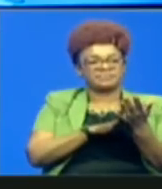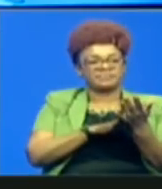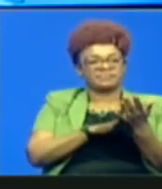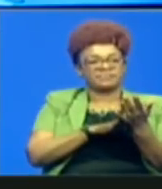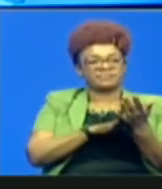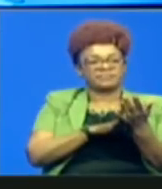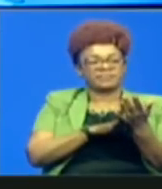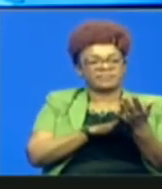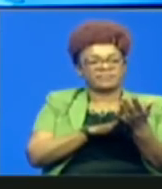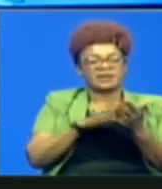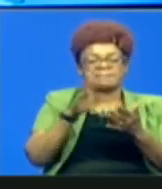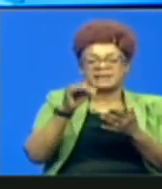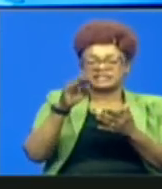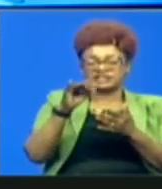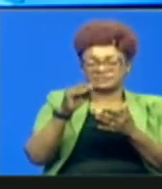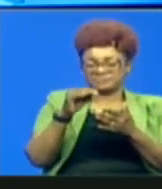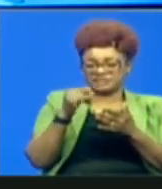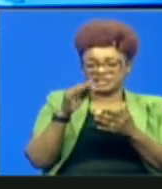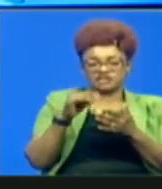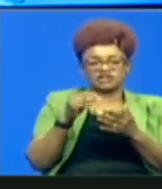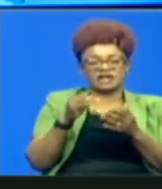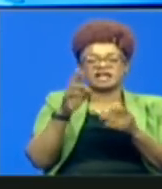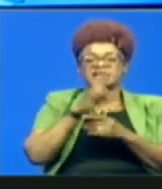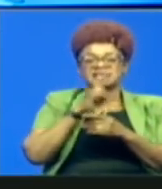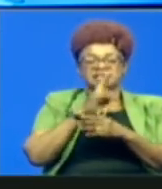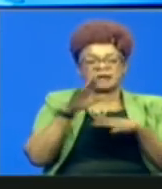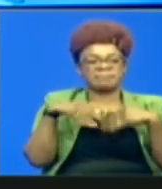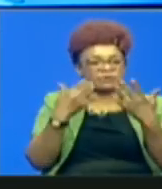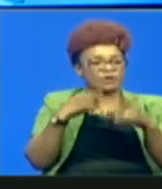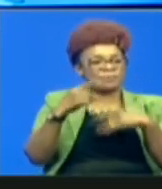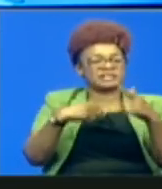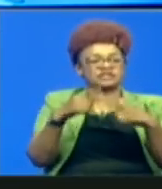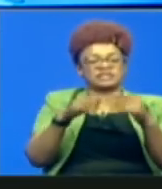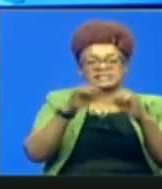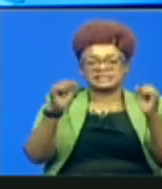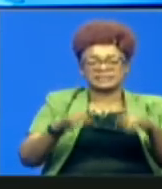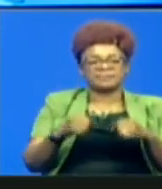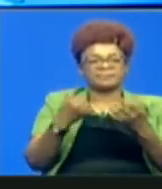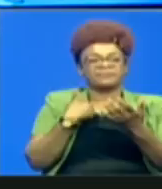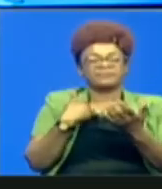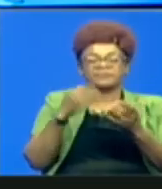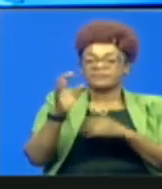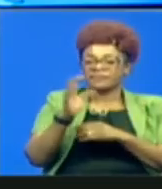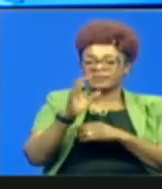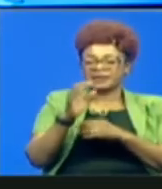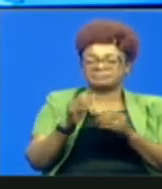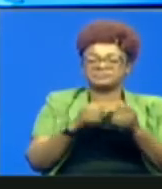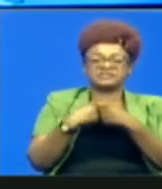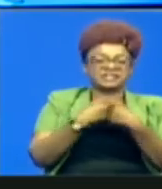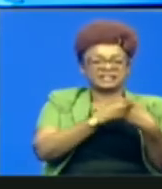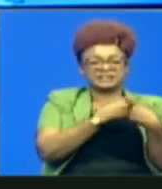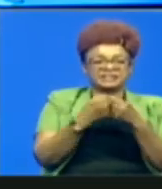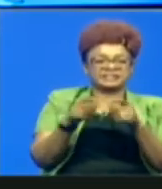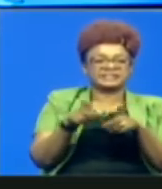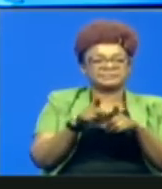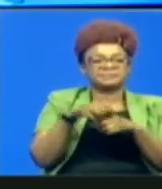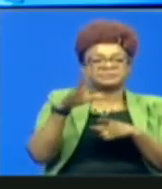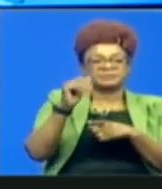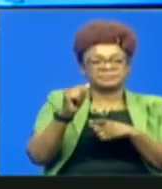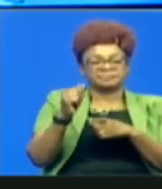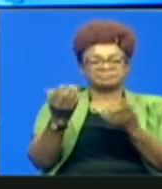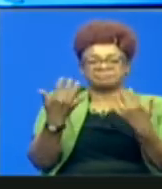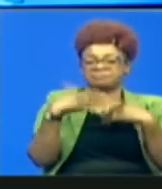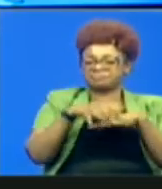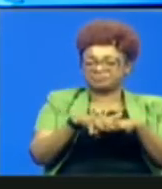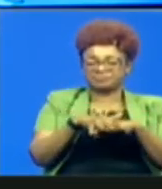Managing integration risks such as the blending of operational systems and retaining customers is one of the key challenges that the CBA-NIC merger will face